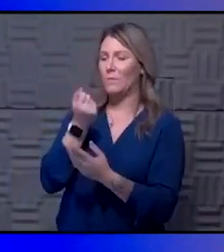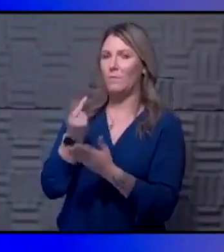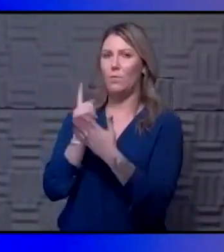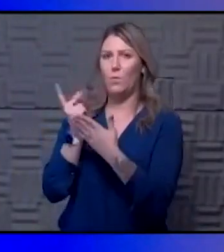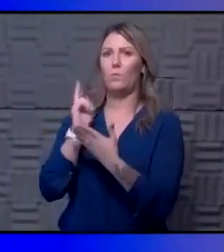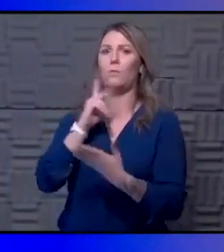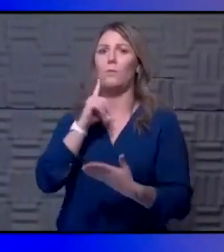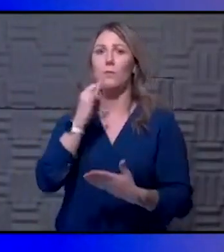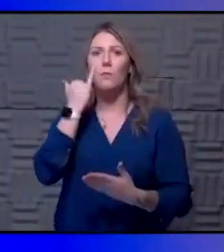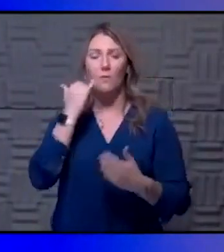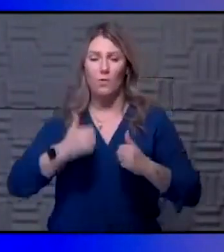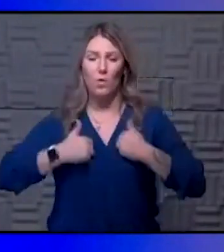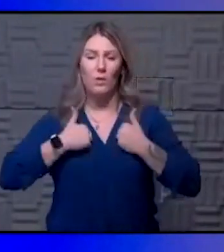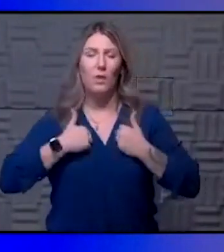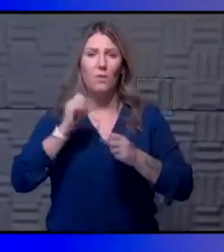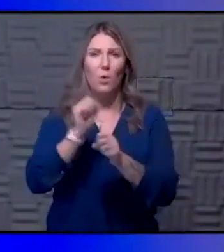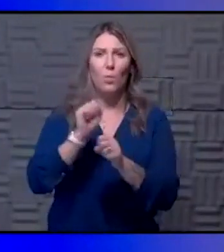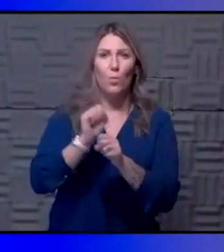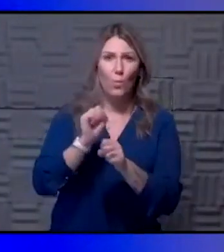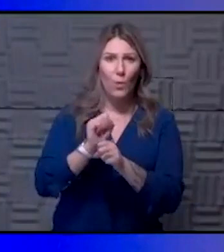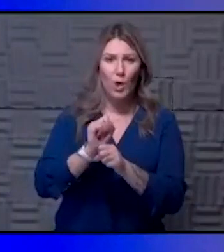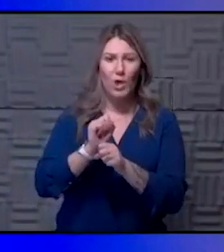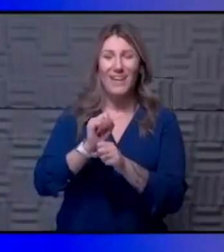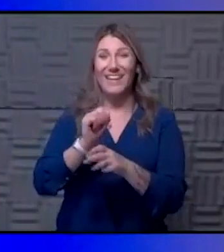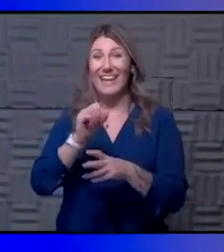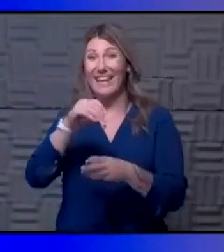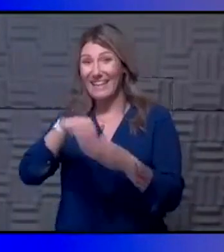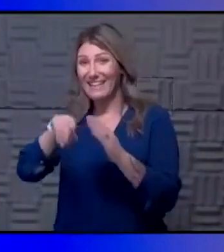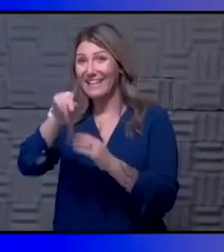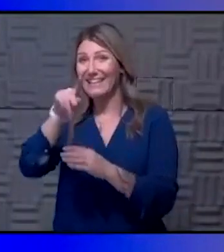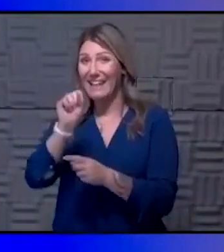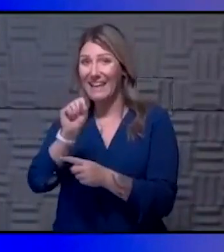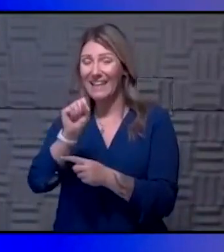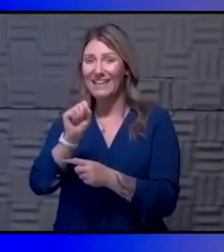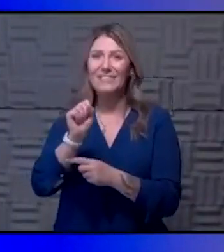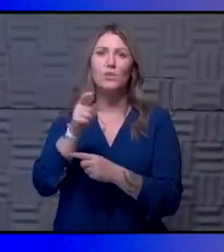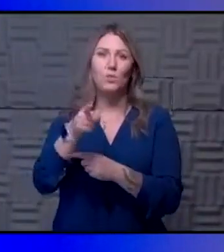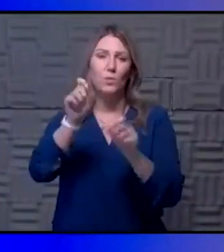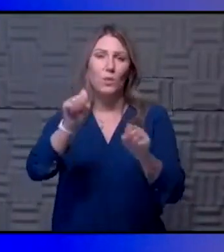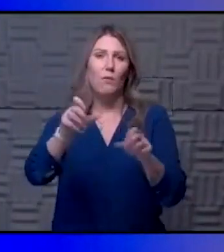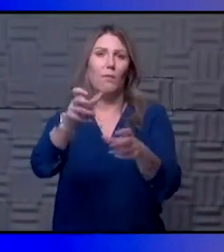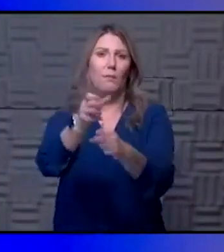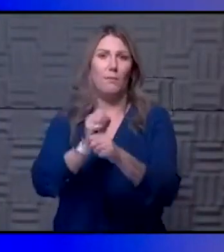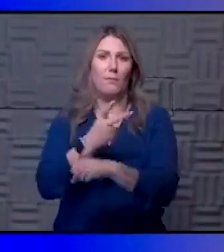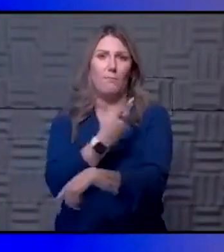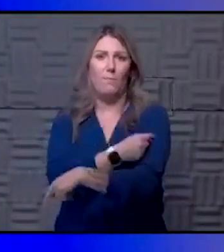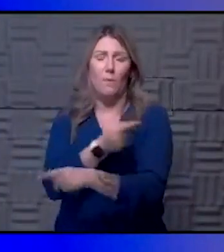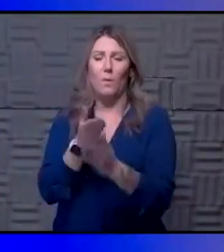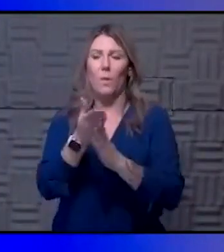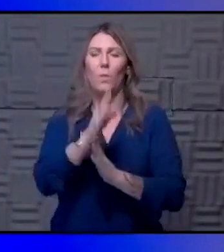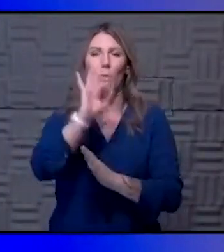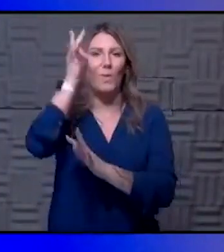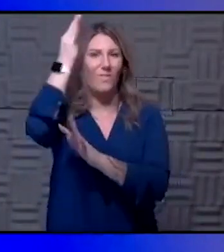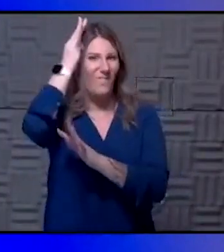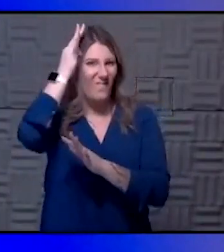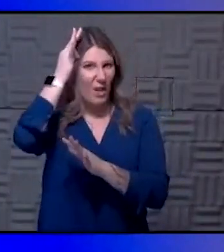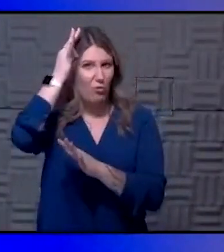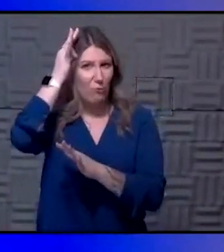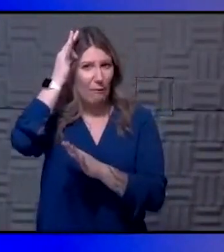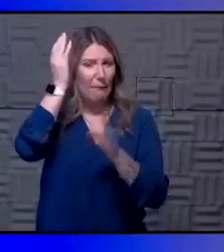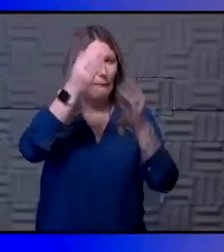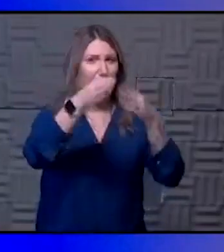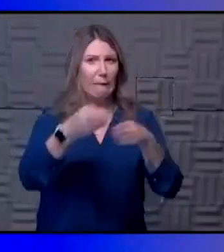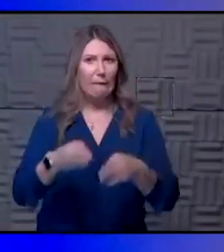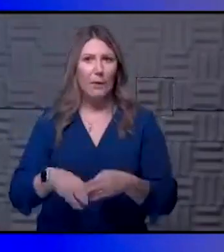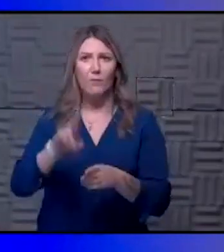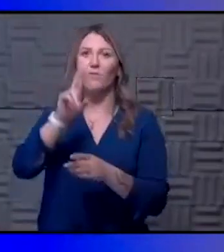work in Kansas, you can get a vaccine in Kansas. And that's probably the method that you're going to do is through those federally allocated